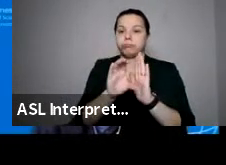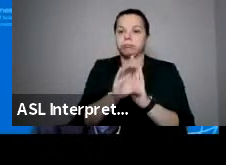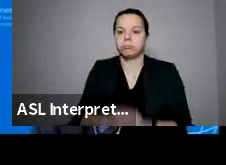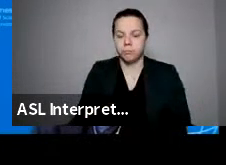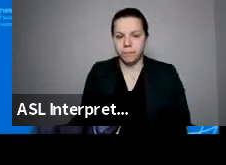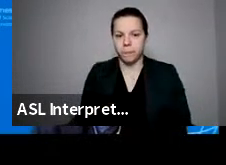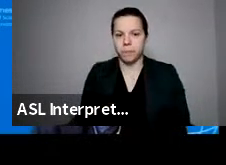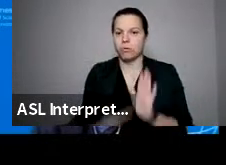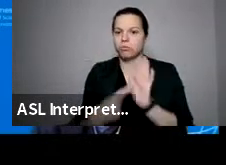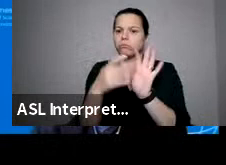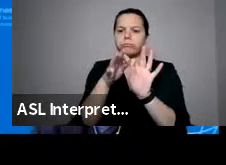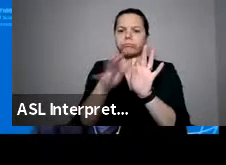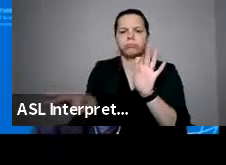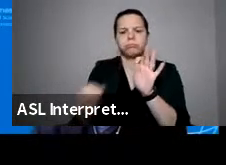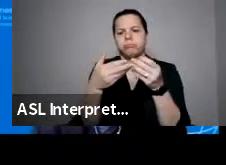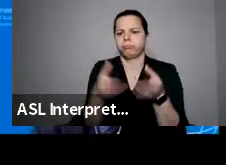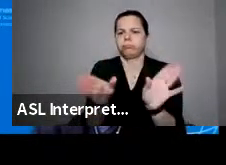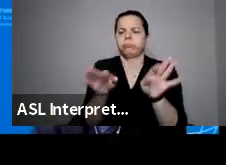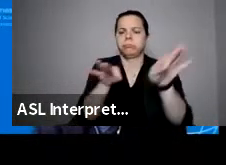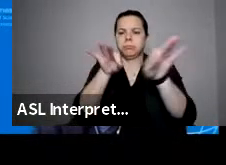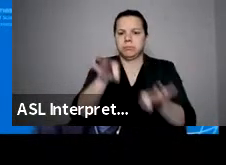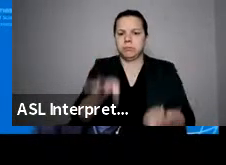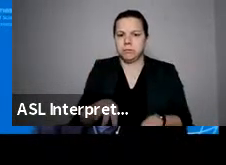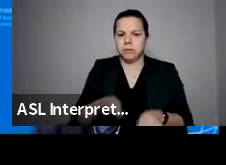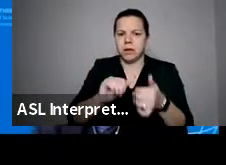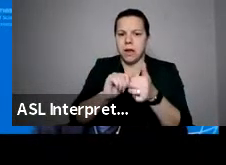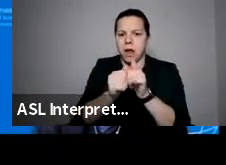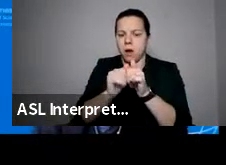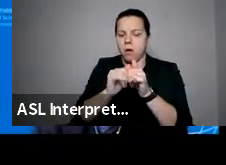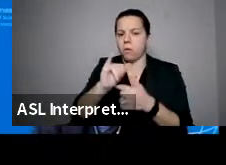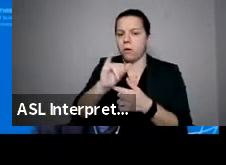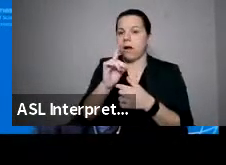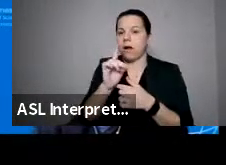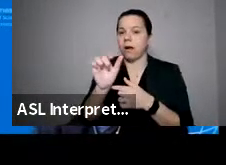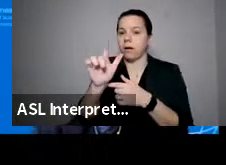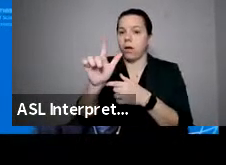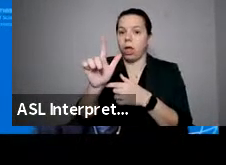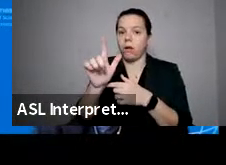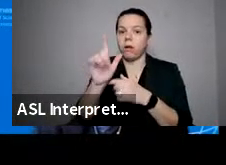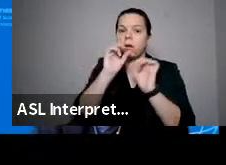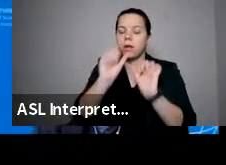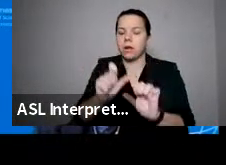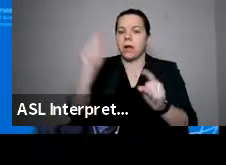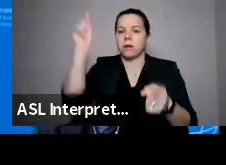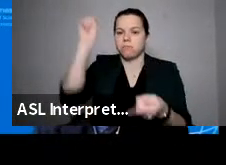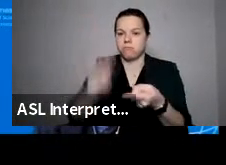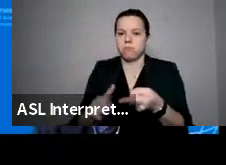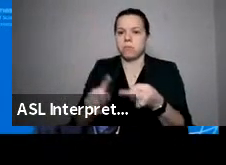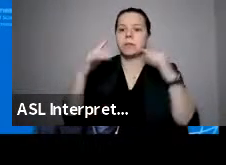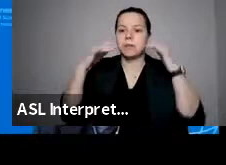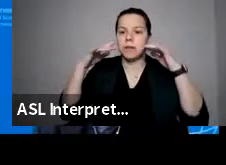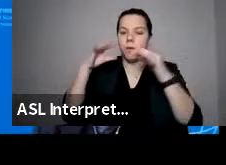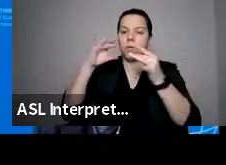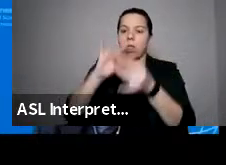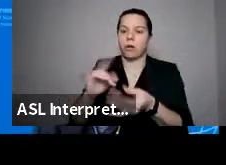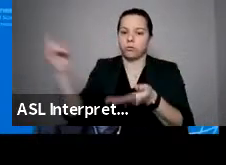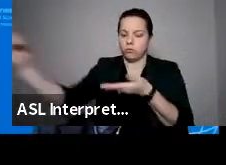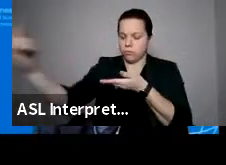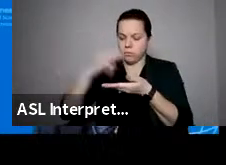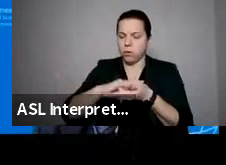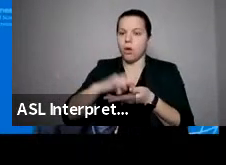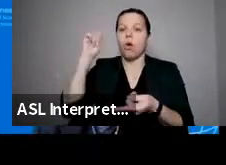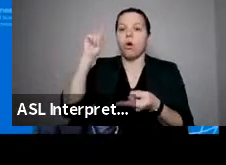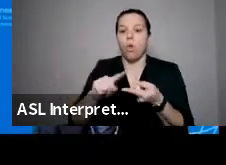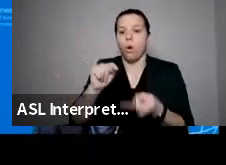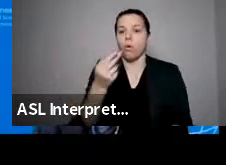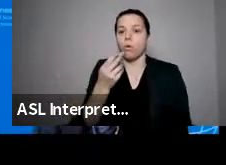a simplistic view of how an idle thrust descent can reduce noise on approach. You have lower thrust, you have